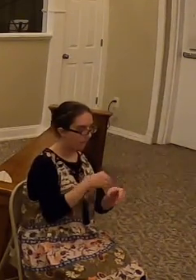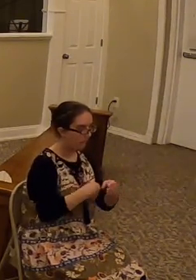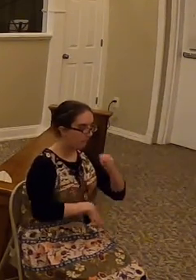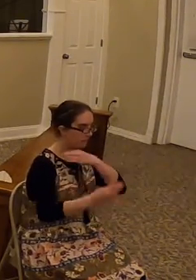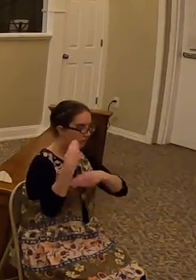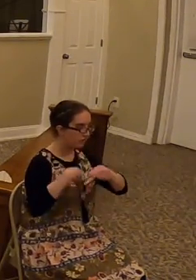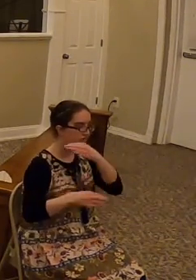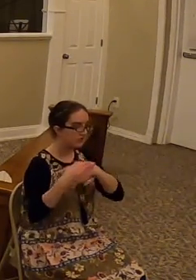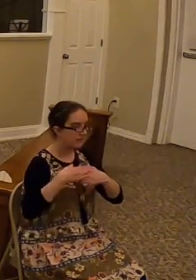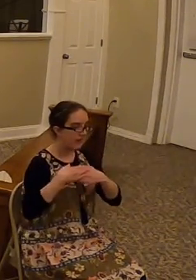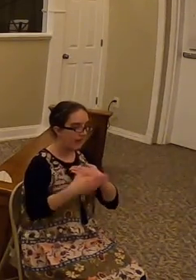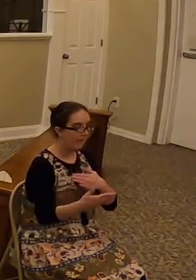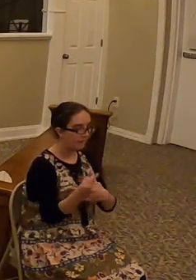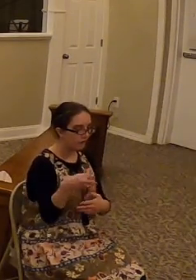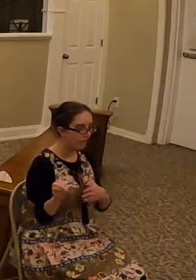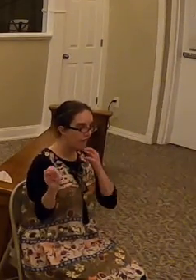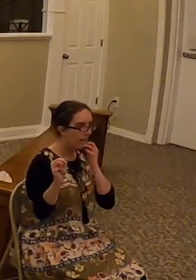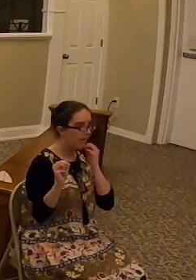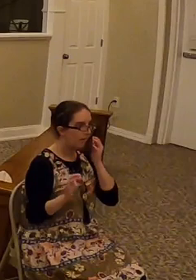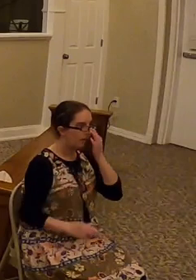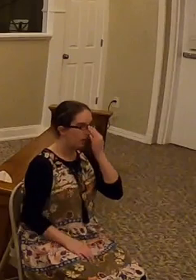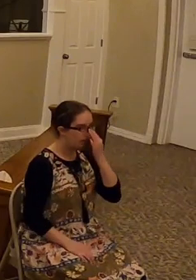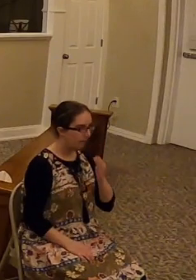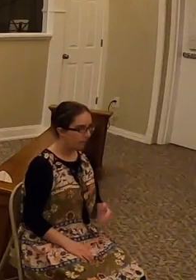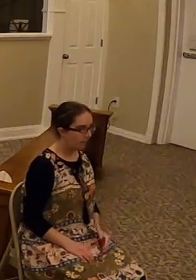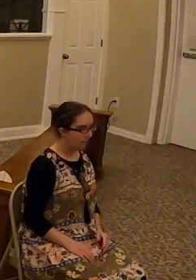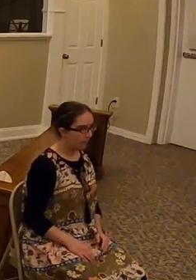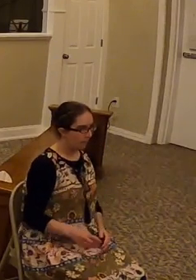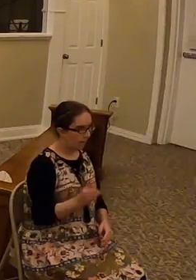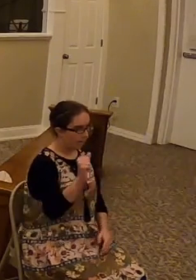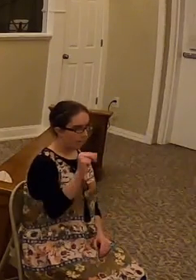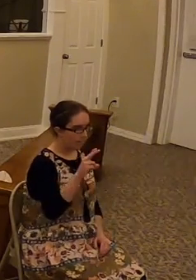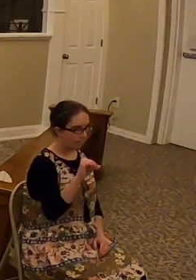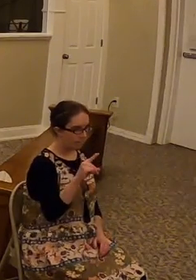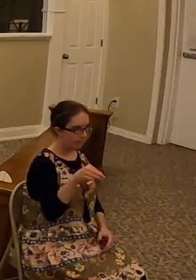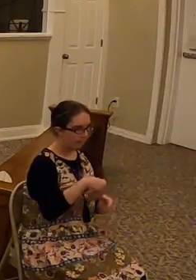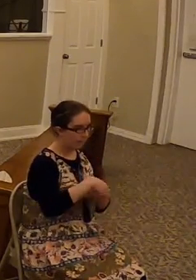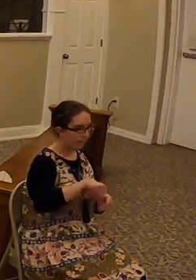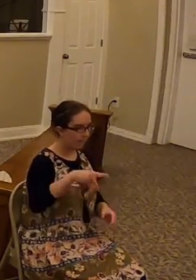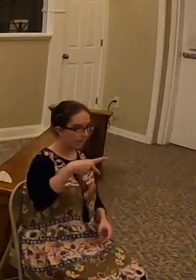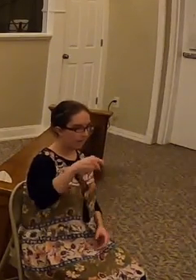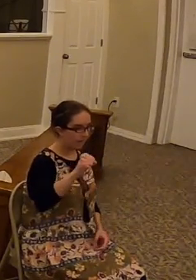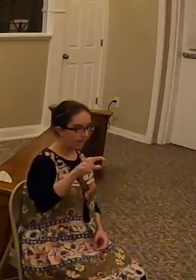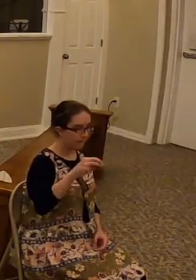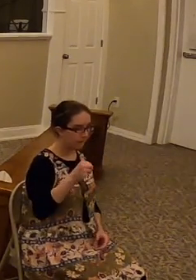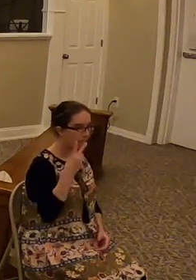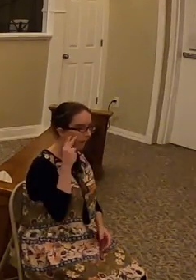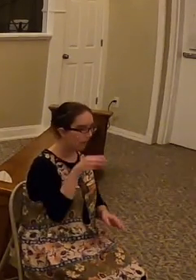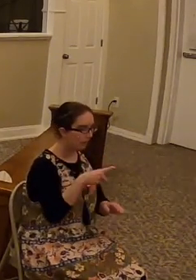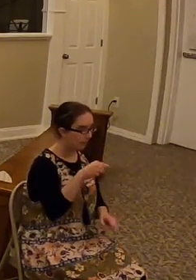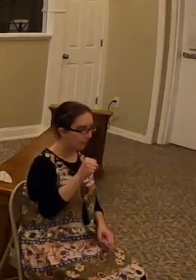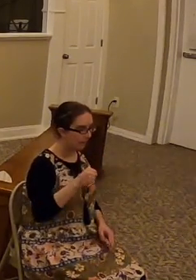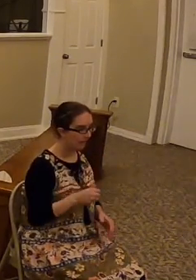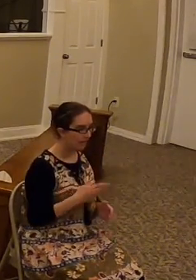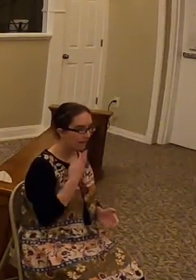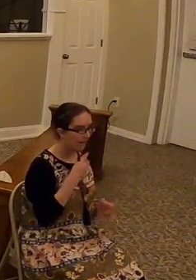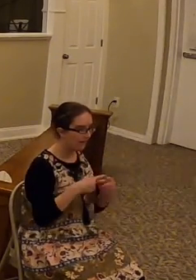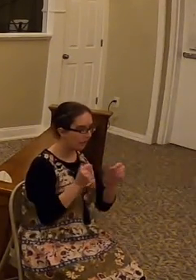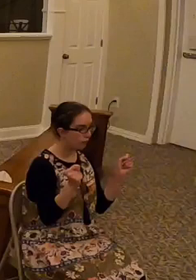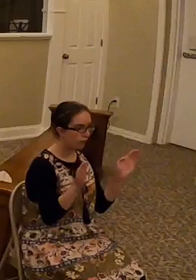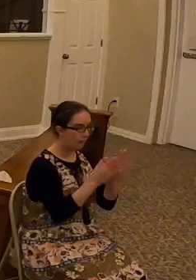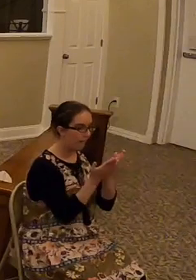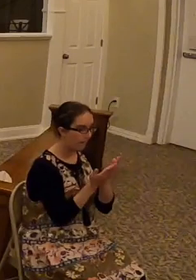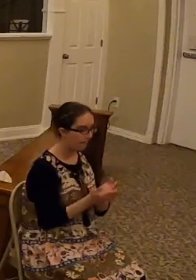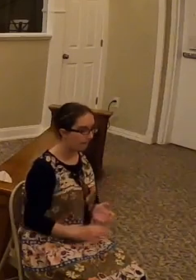them. Right. Amen. Right. David in the Psalms. You know, we always look at Psalms and we think, well, that's a great